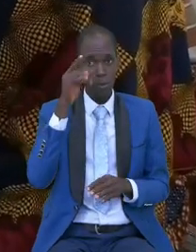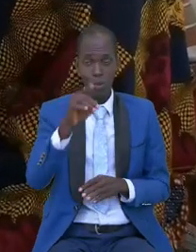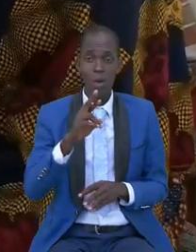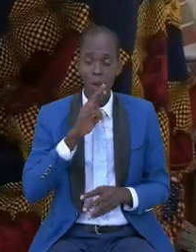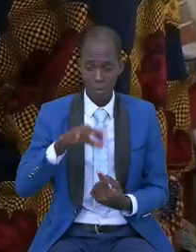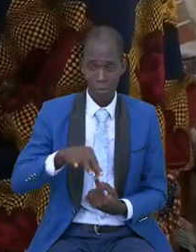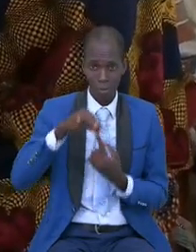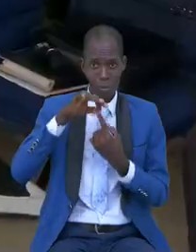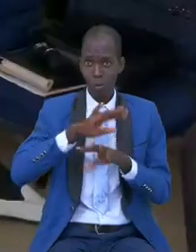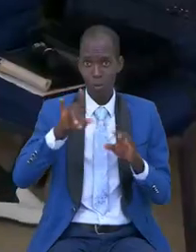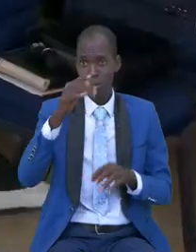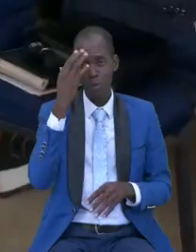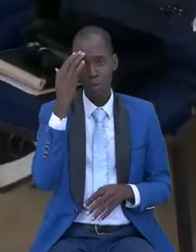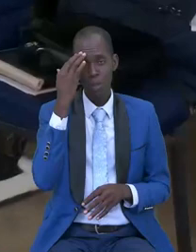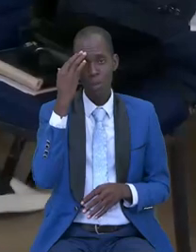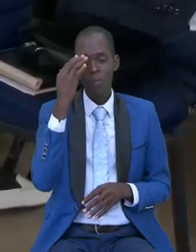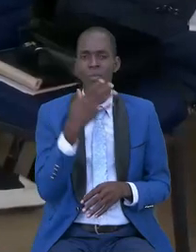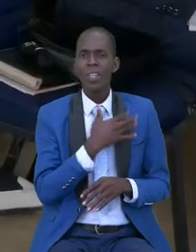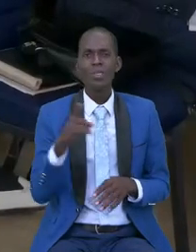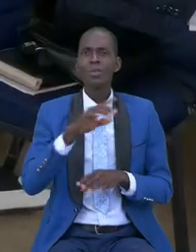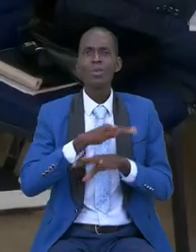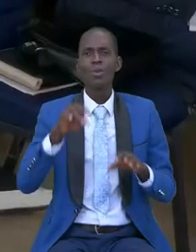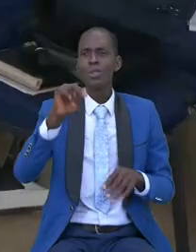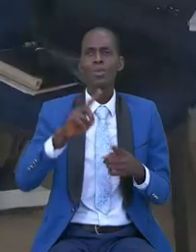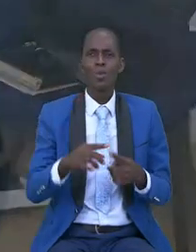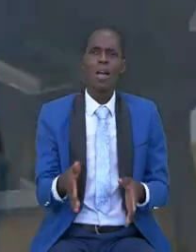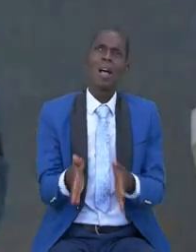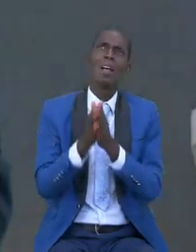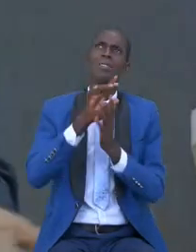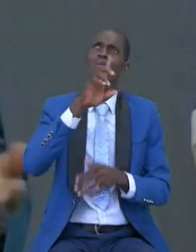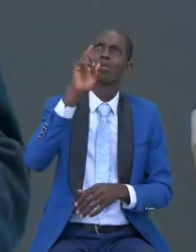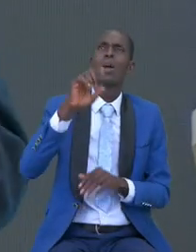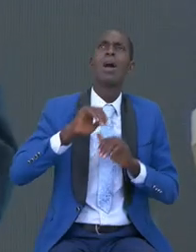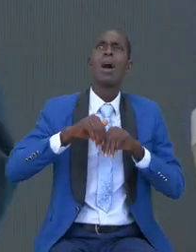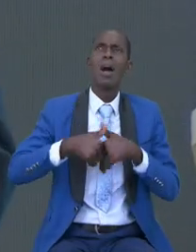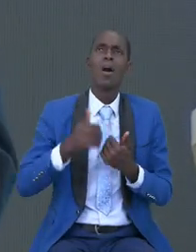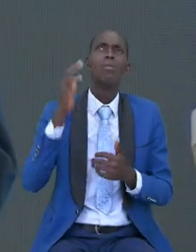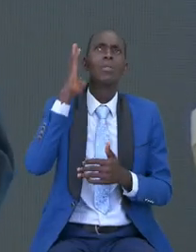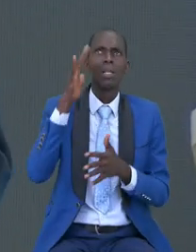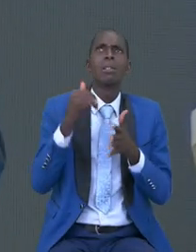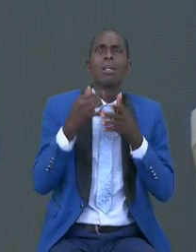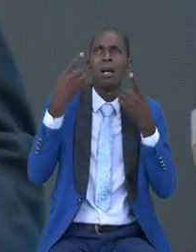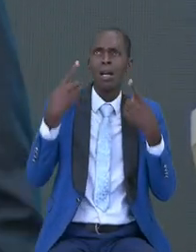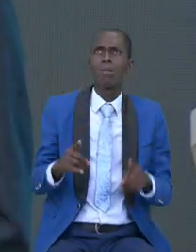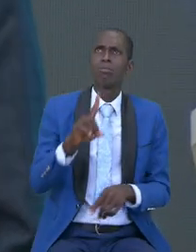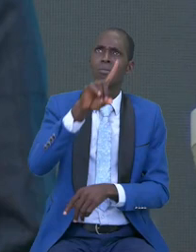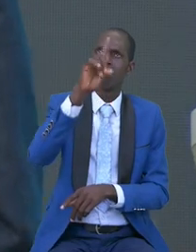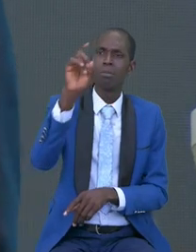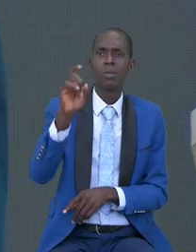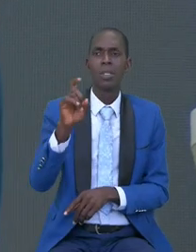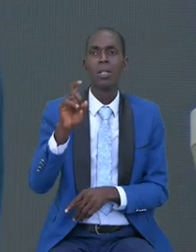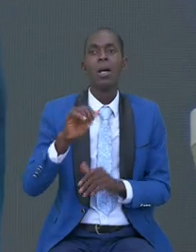we're special? And then you don't need to ask the question, how shall this be? How was